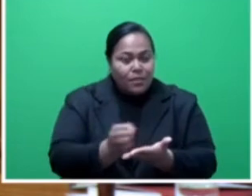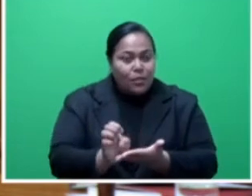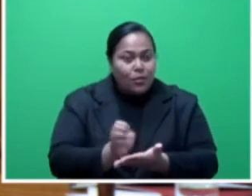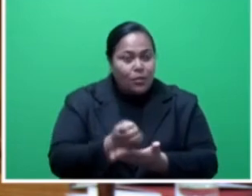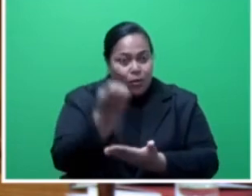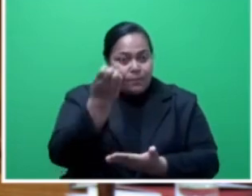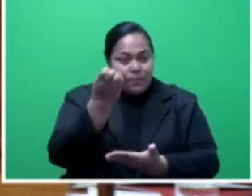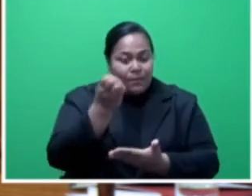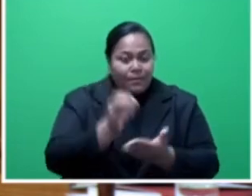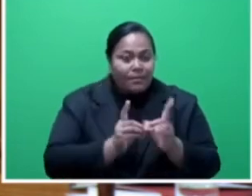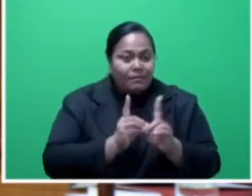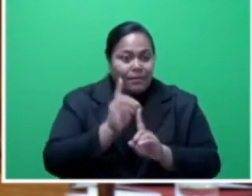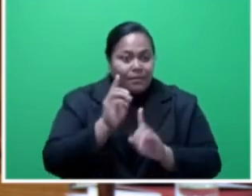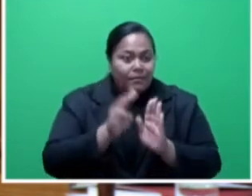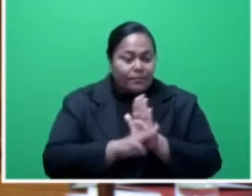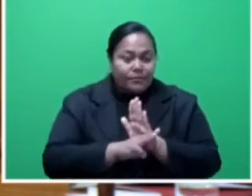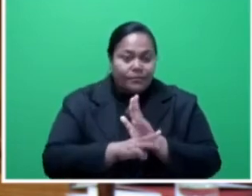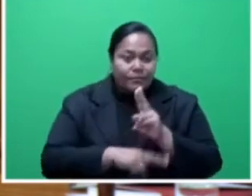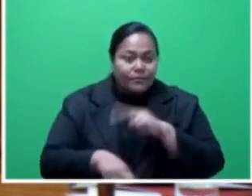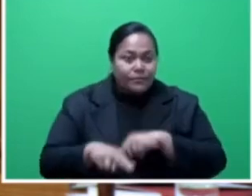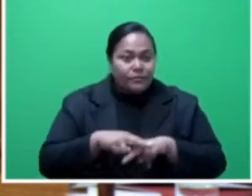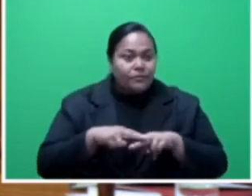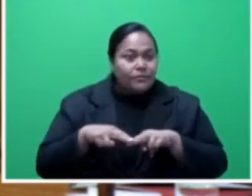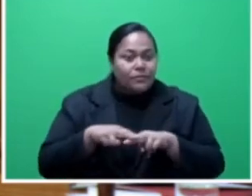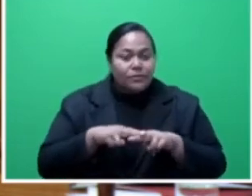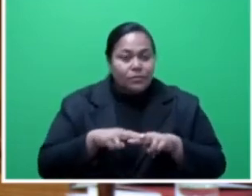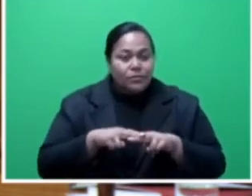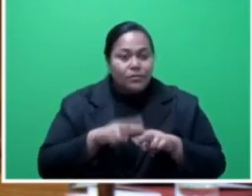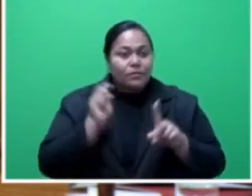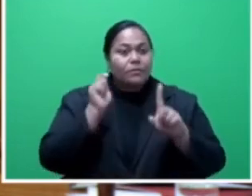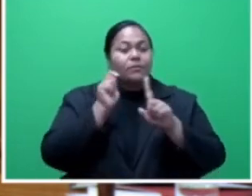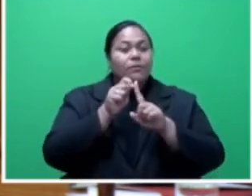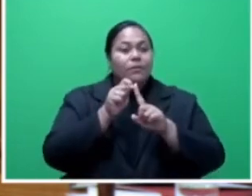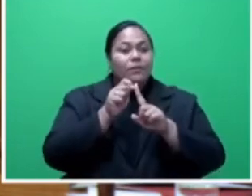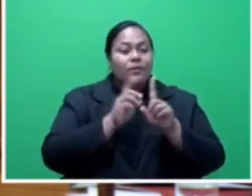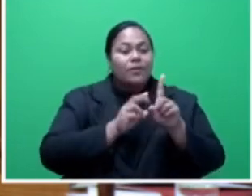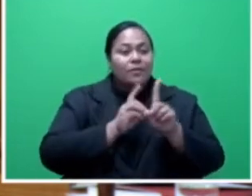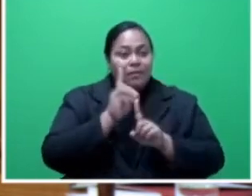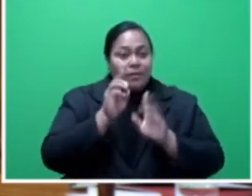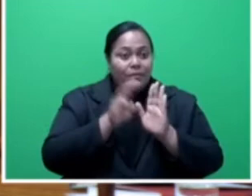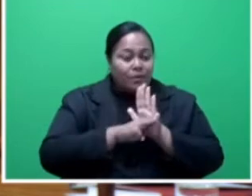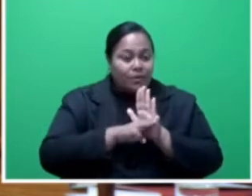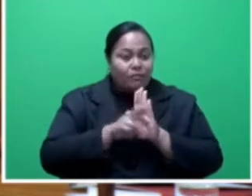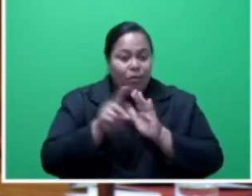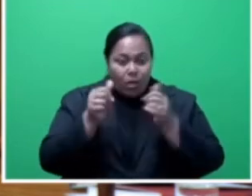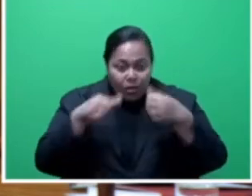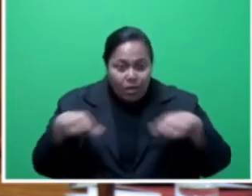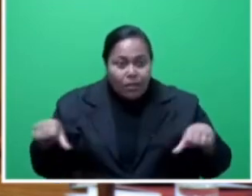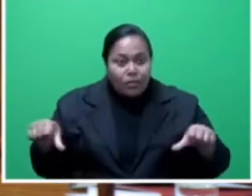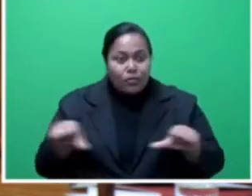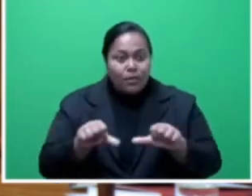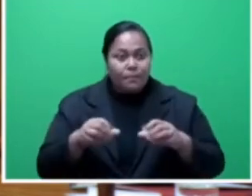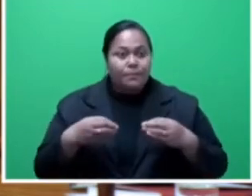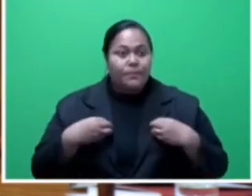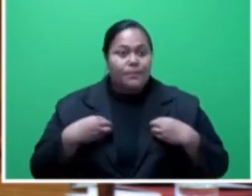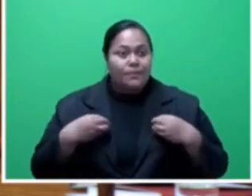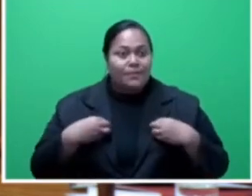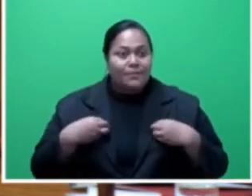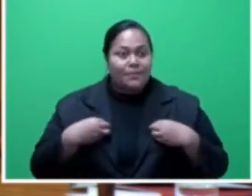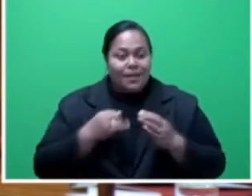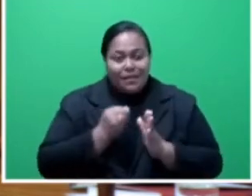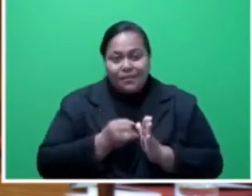and in particular, the development of agriculture, commerce, and industry. It is